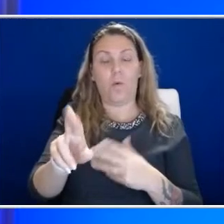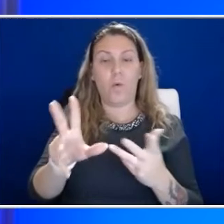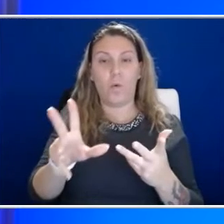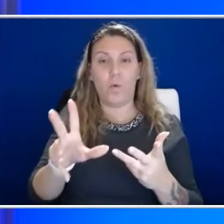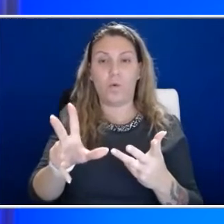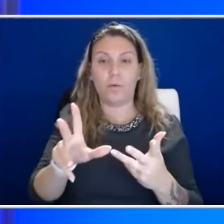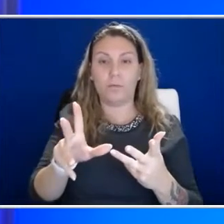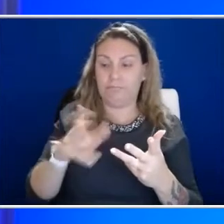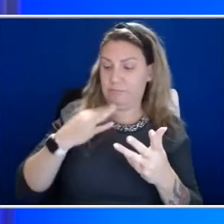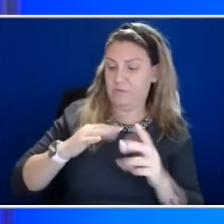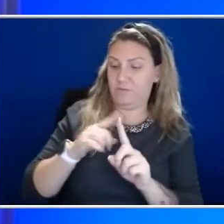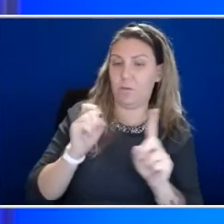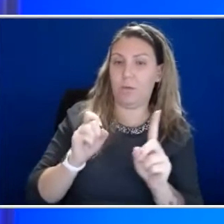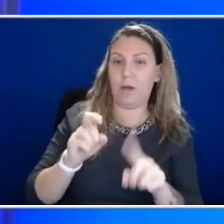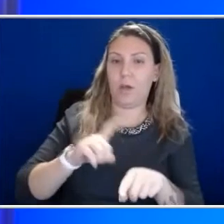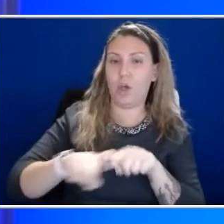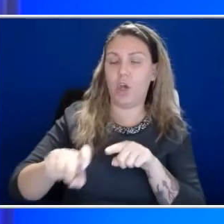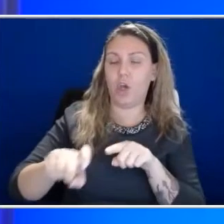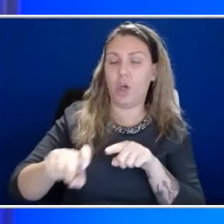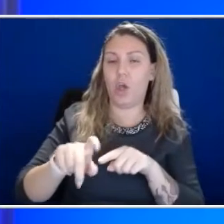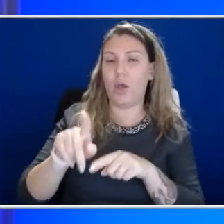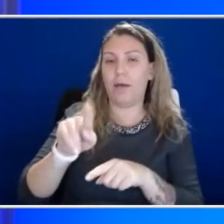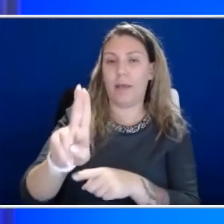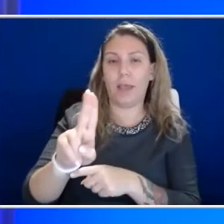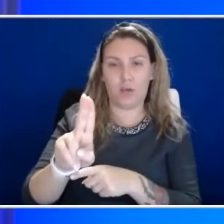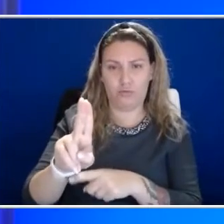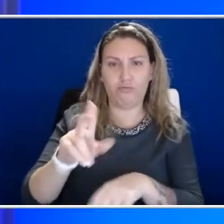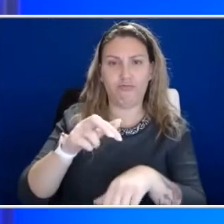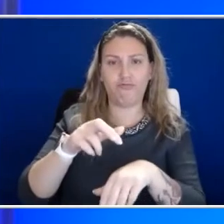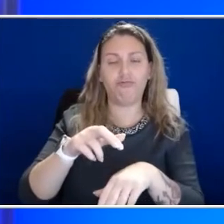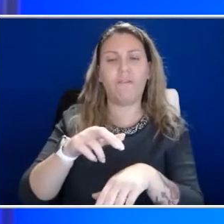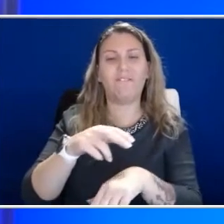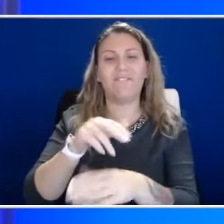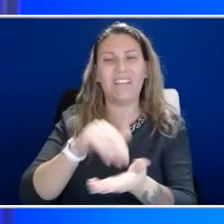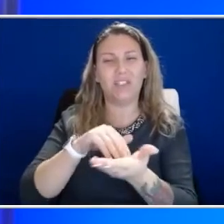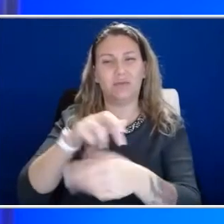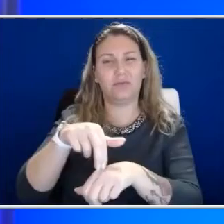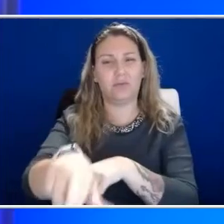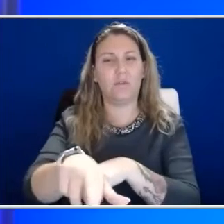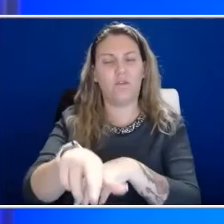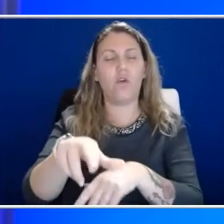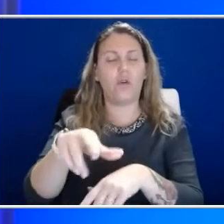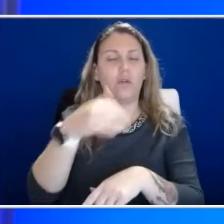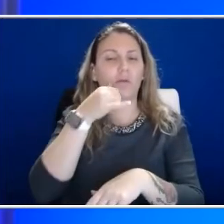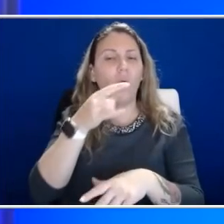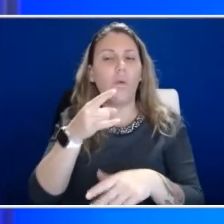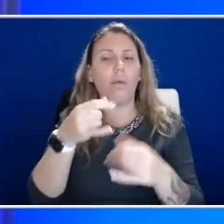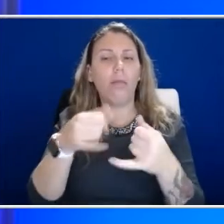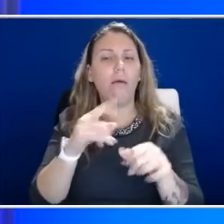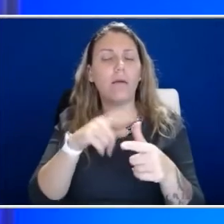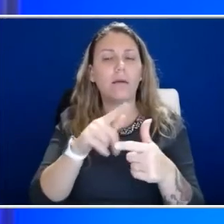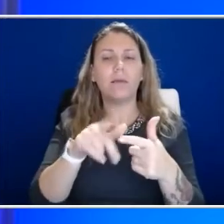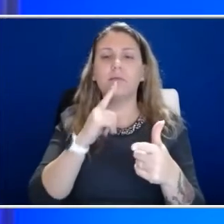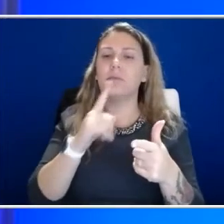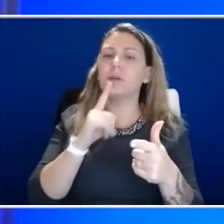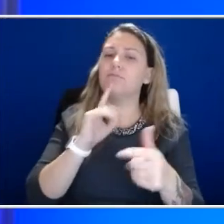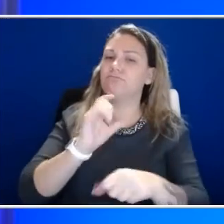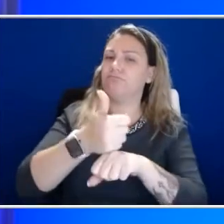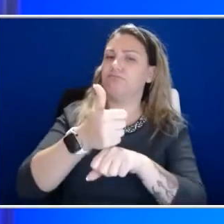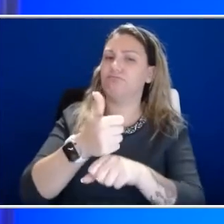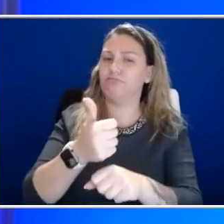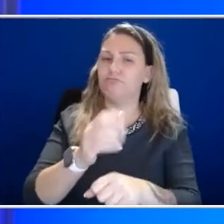call KU's physician referral line and we will kind of arrange for kind of talking to the doctor, or if need be,